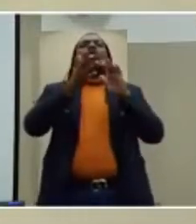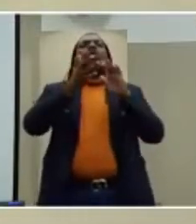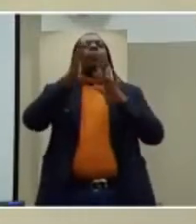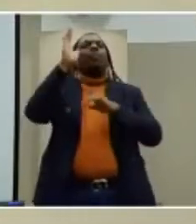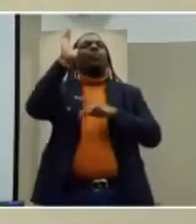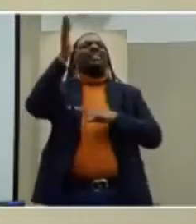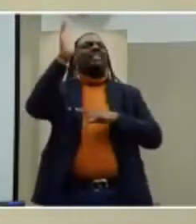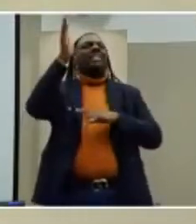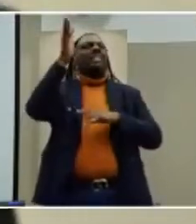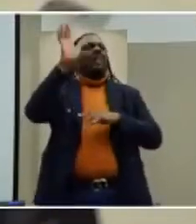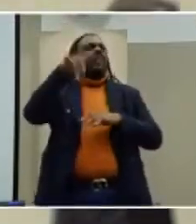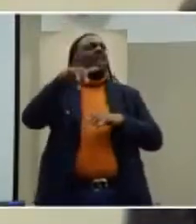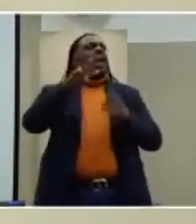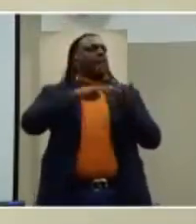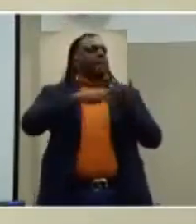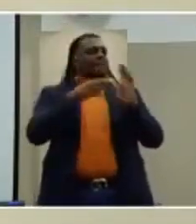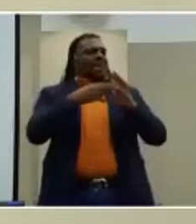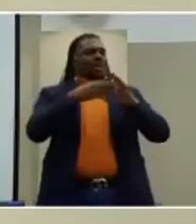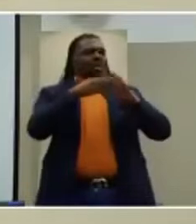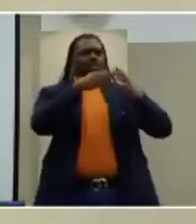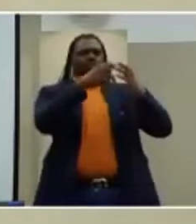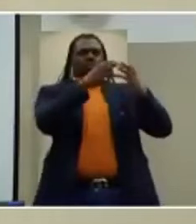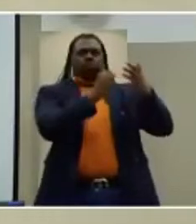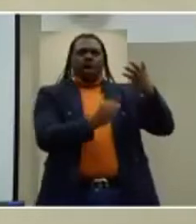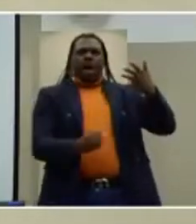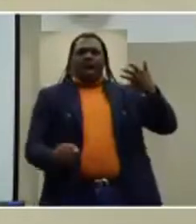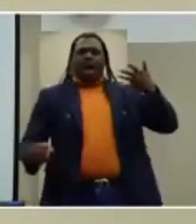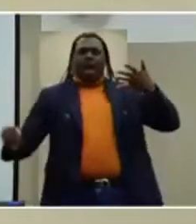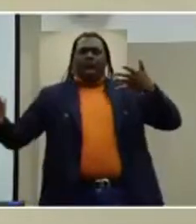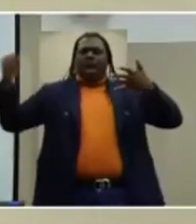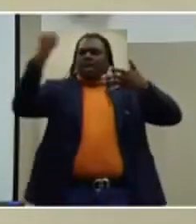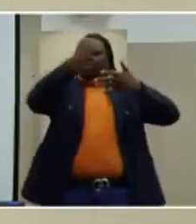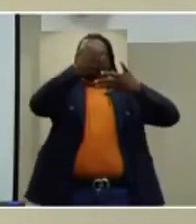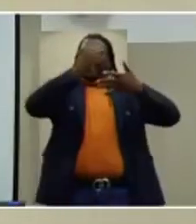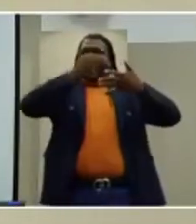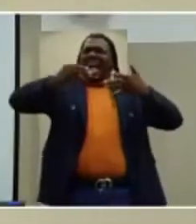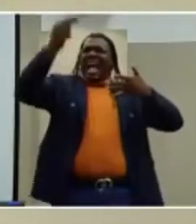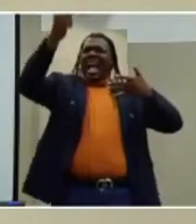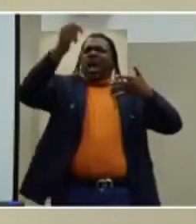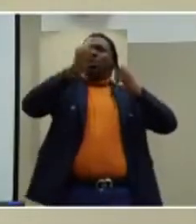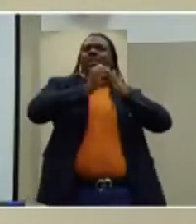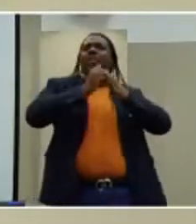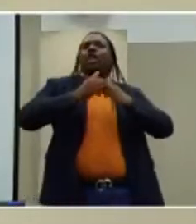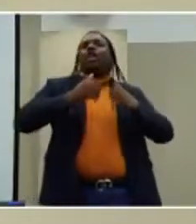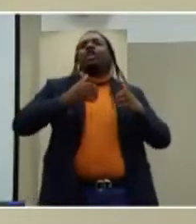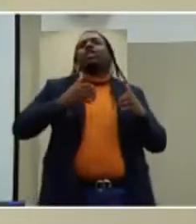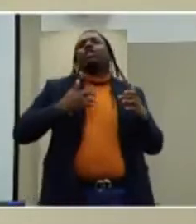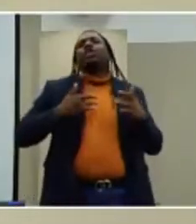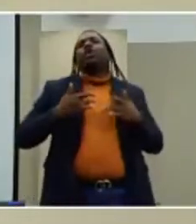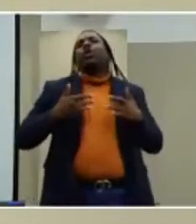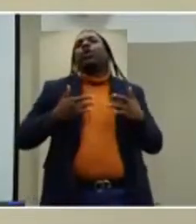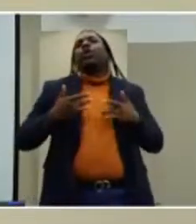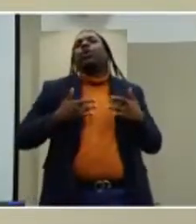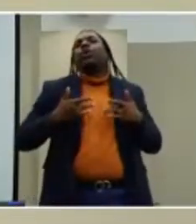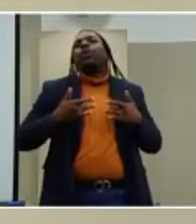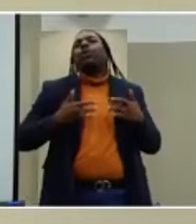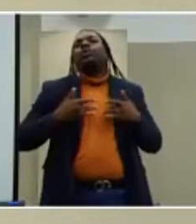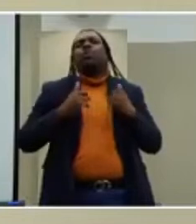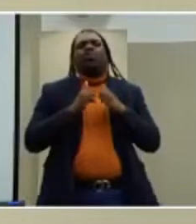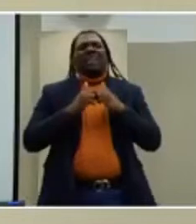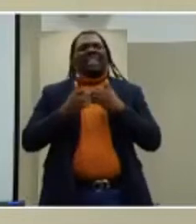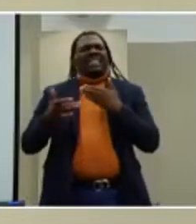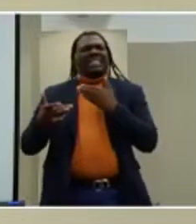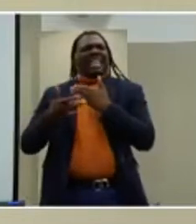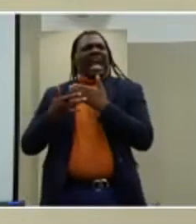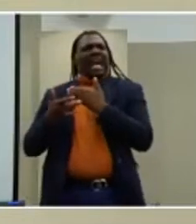graphical information rank high among these concerns, because they often contain a great deal of text-based information